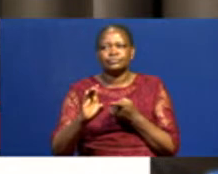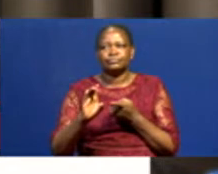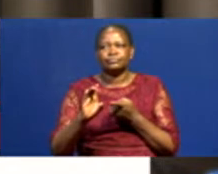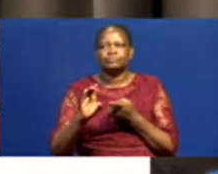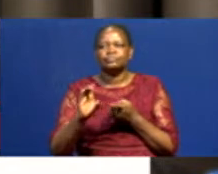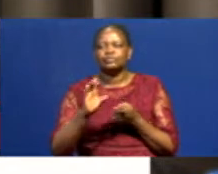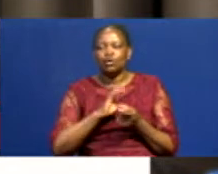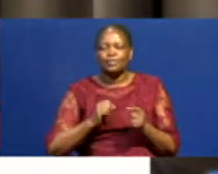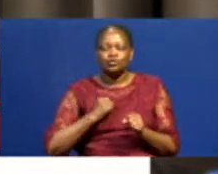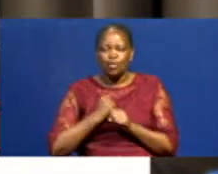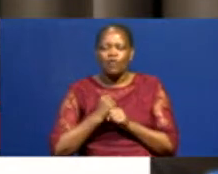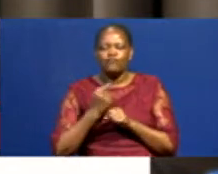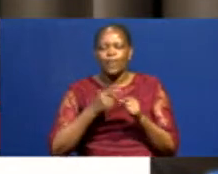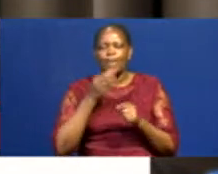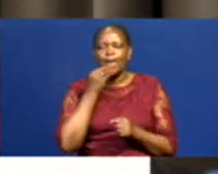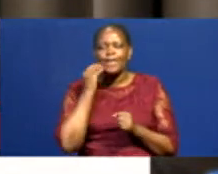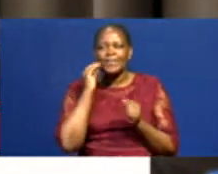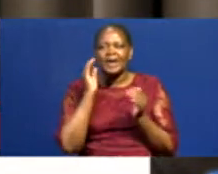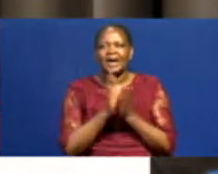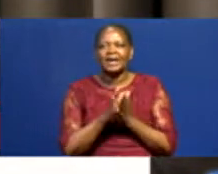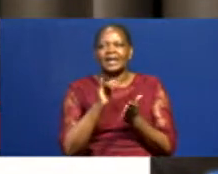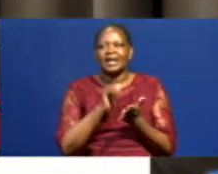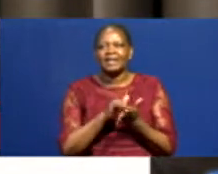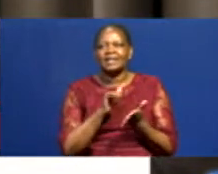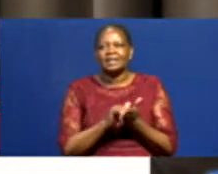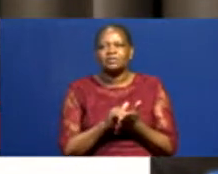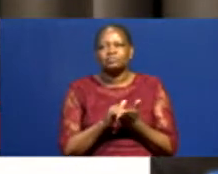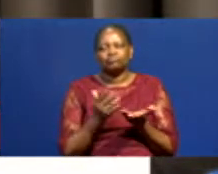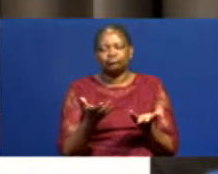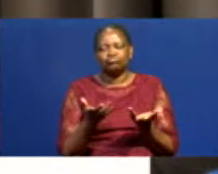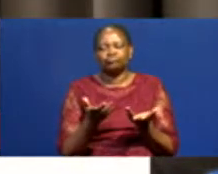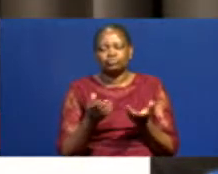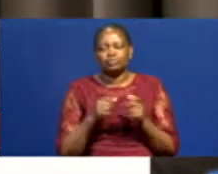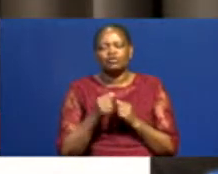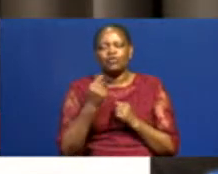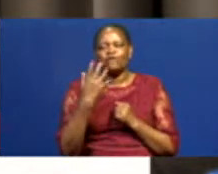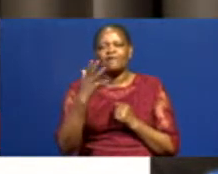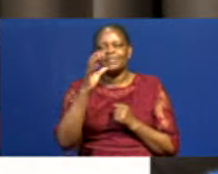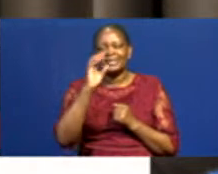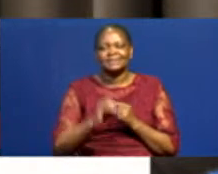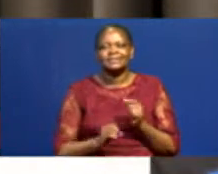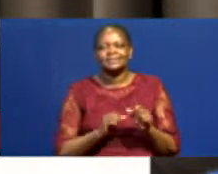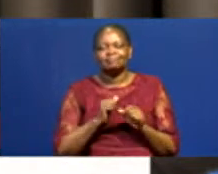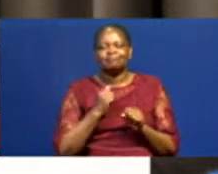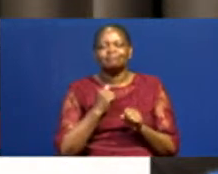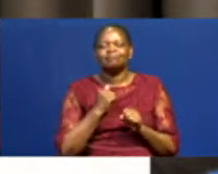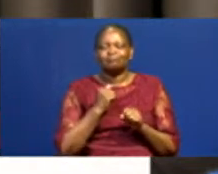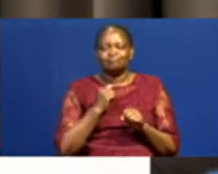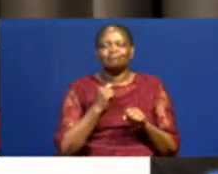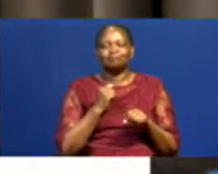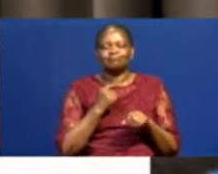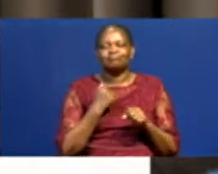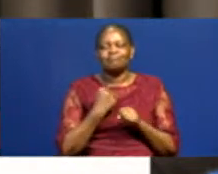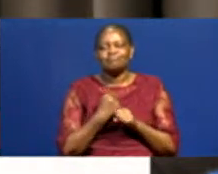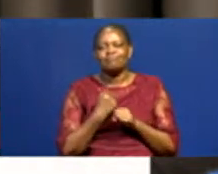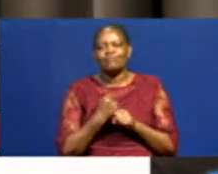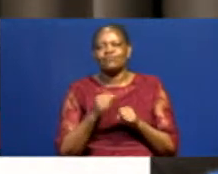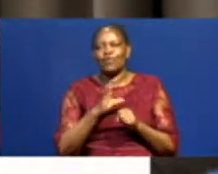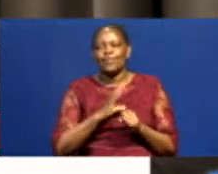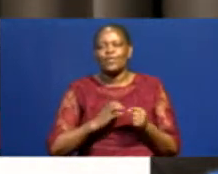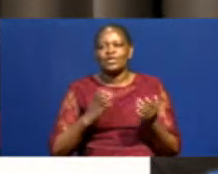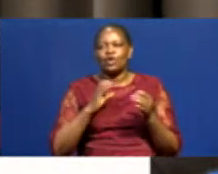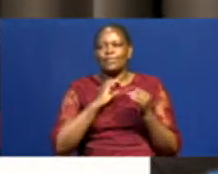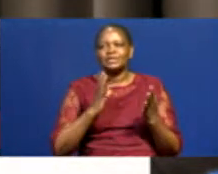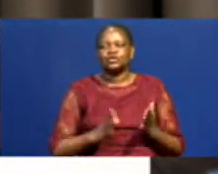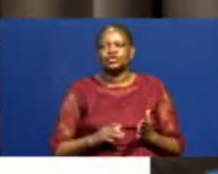commission working from home. And that was absorbed at 25% at minimal operations of the commission, where the commissioners